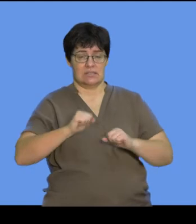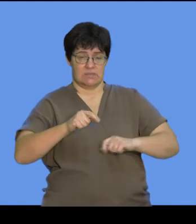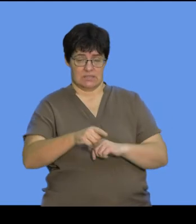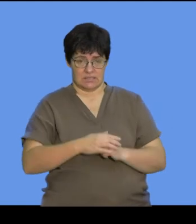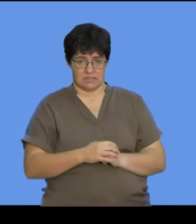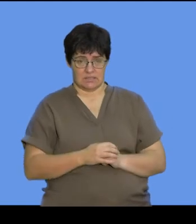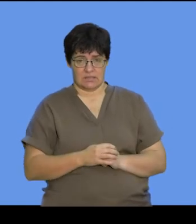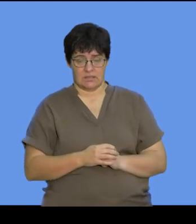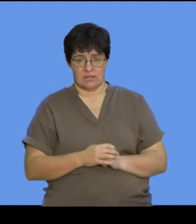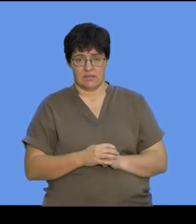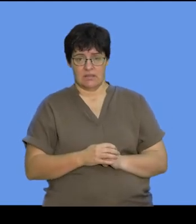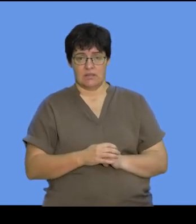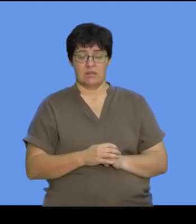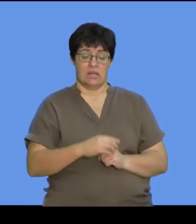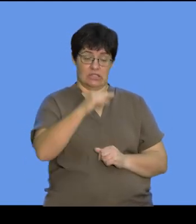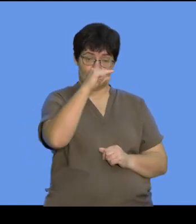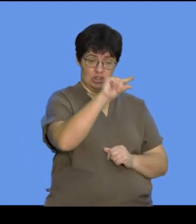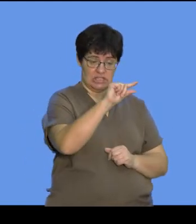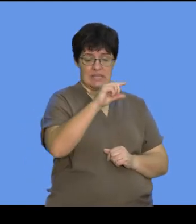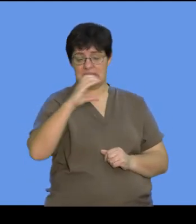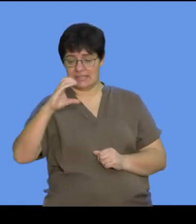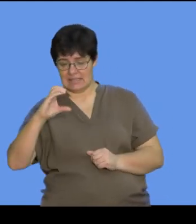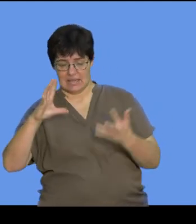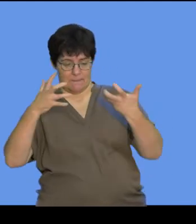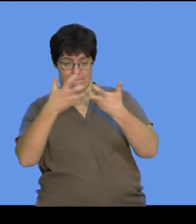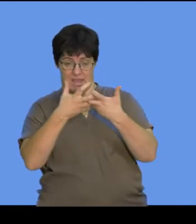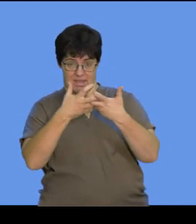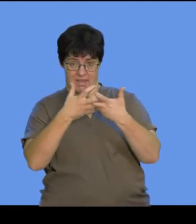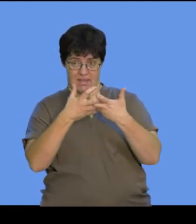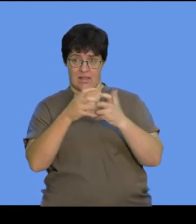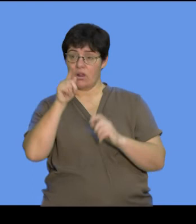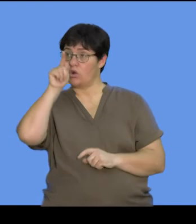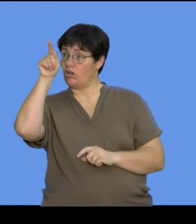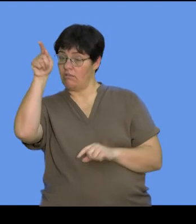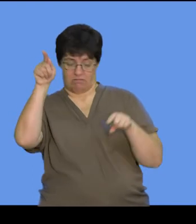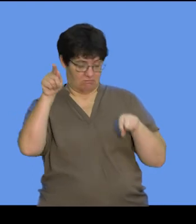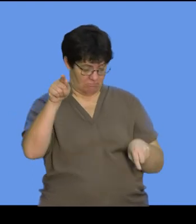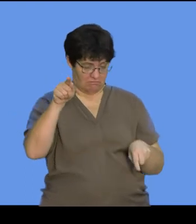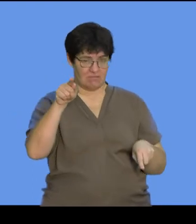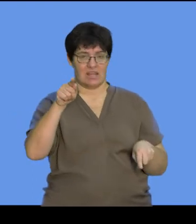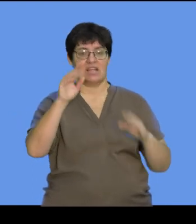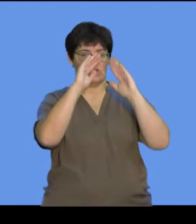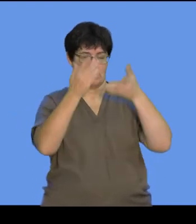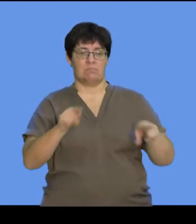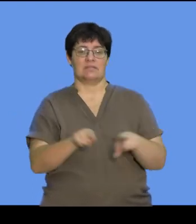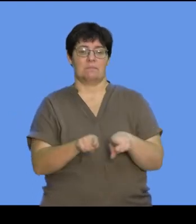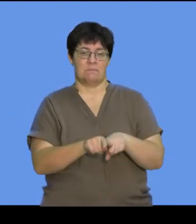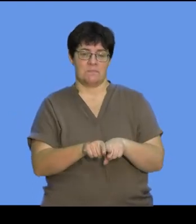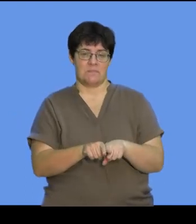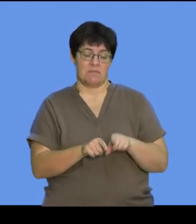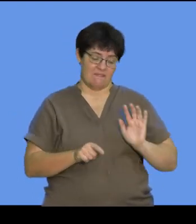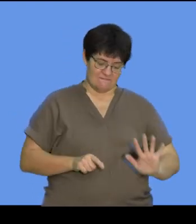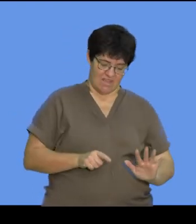using our inference that guanine and cytosine base pair, and looking at that shape, we can confer that number